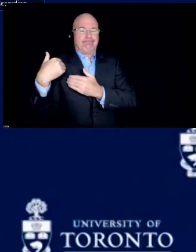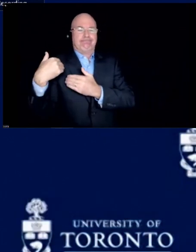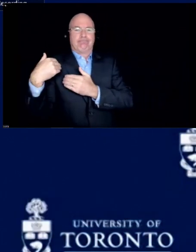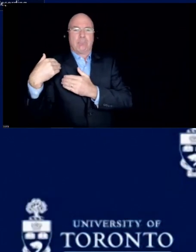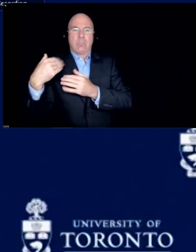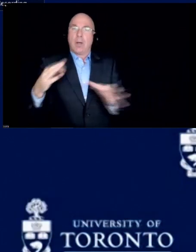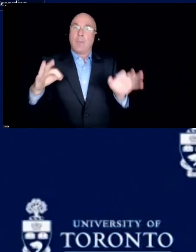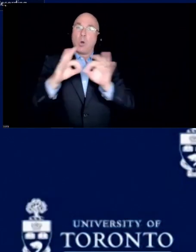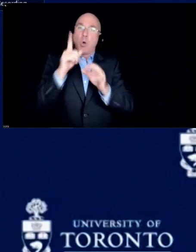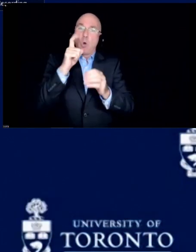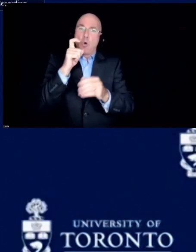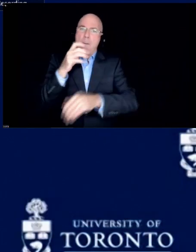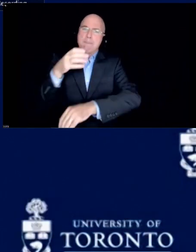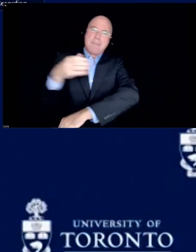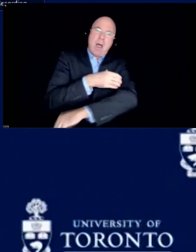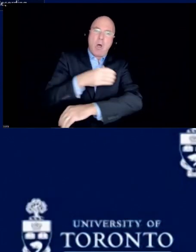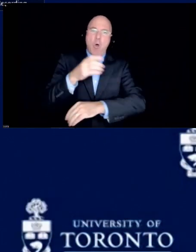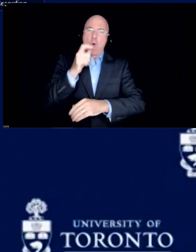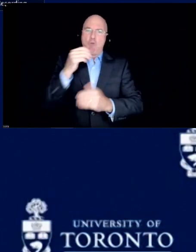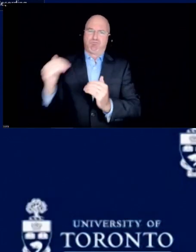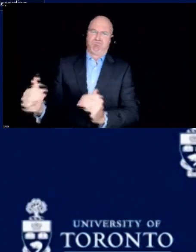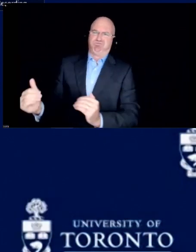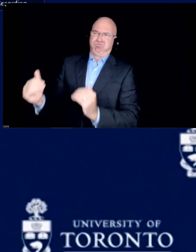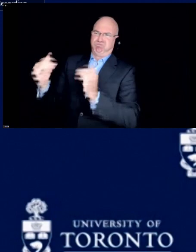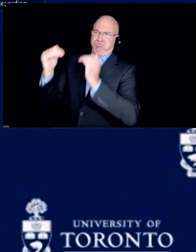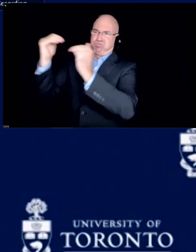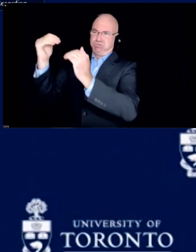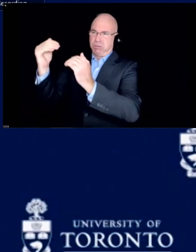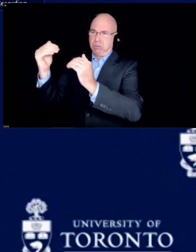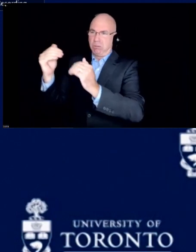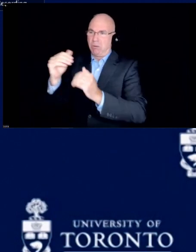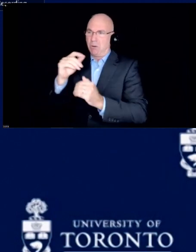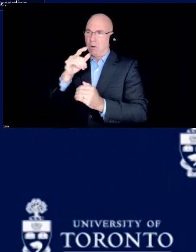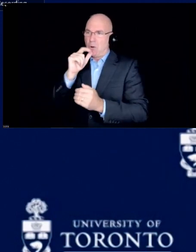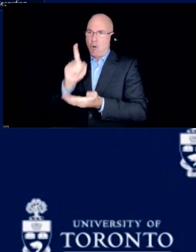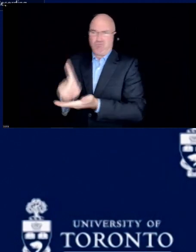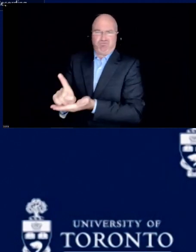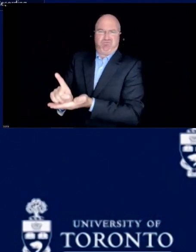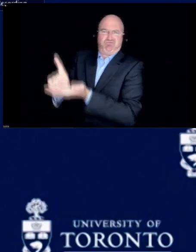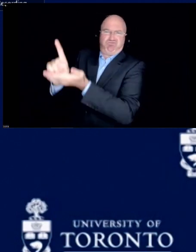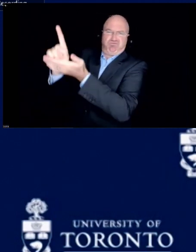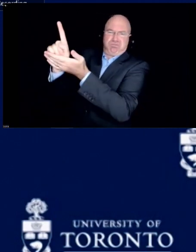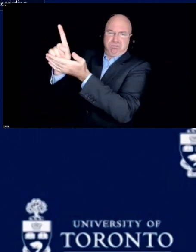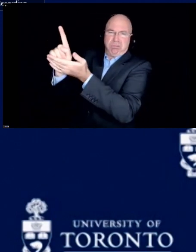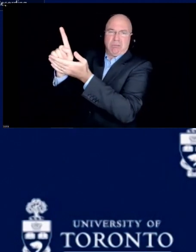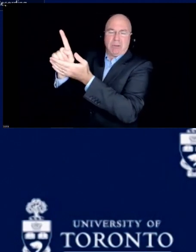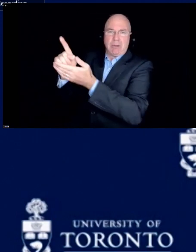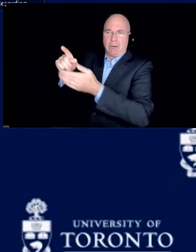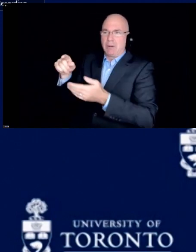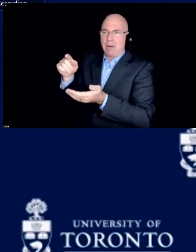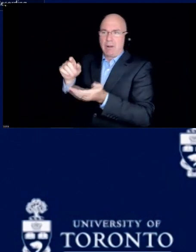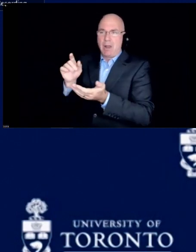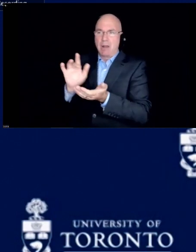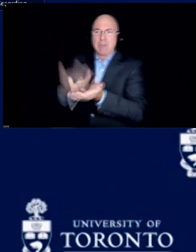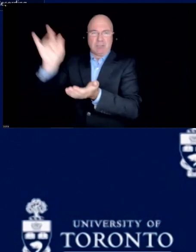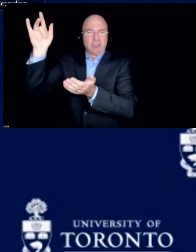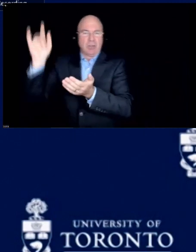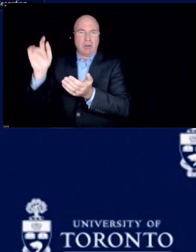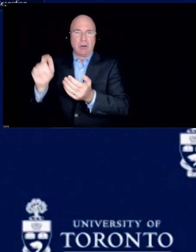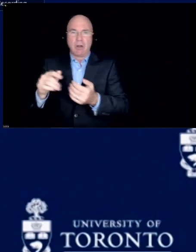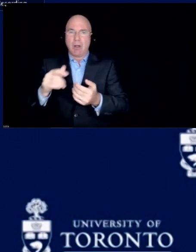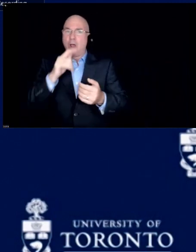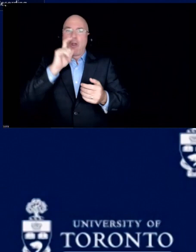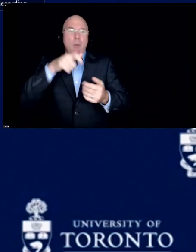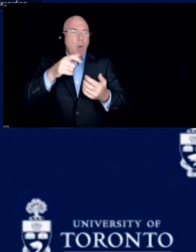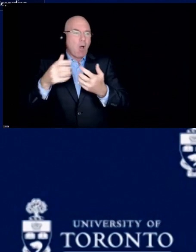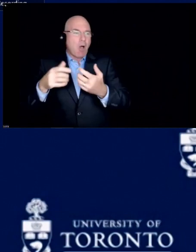the powerful and the privileged, to ensure that access to rights is not differentially calibrated based on race.